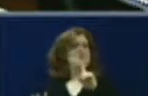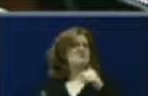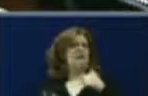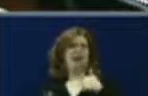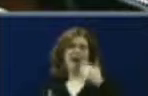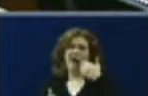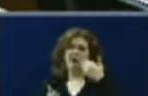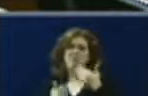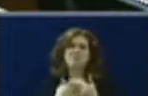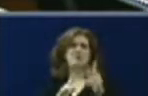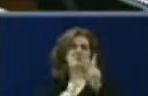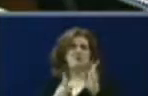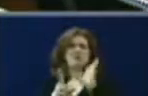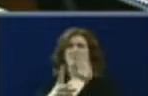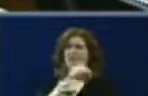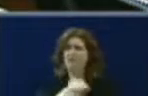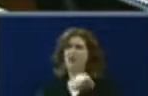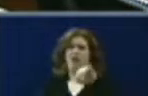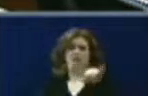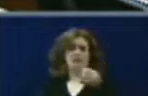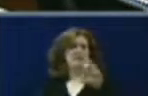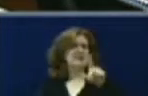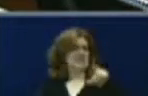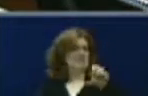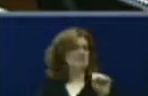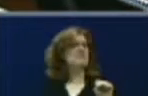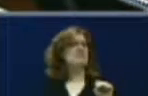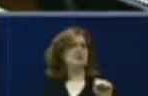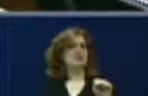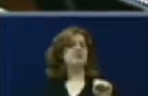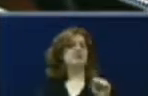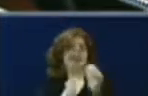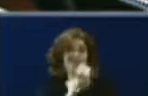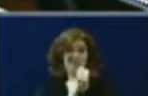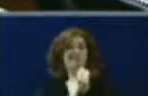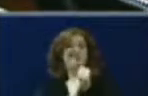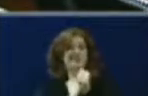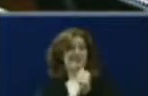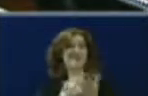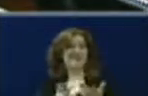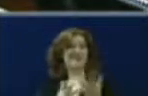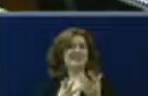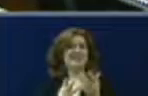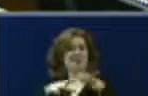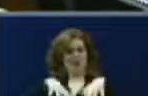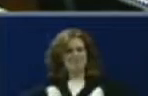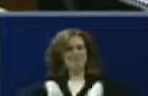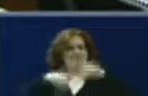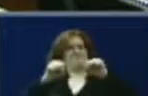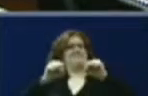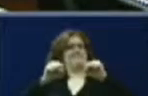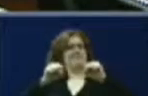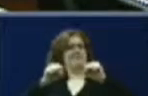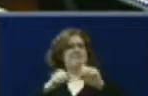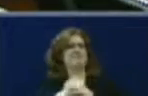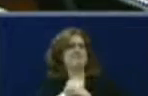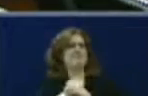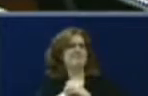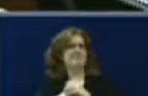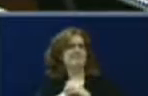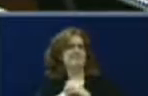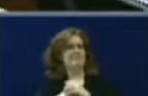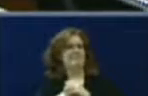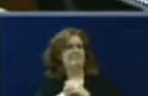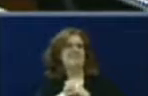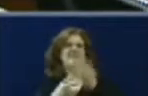people in JCPS that are leading, that will step up. And I do